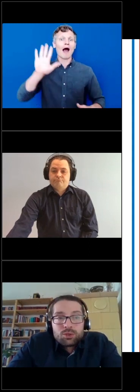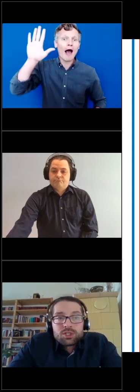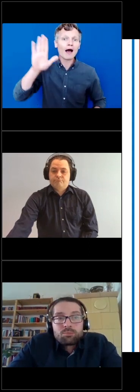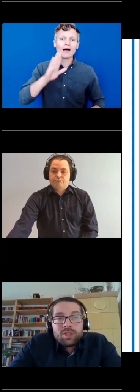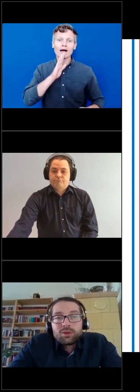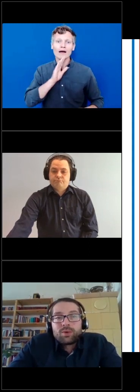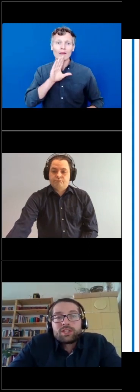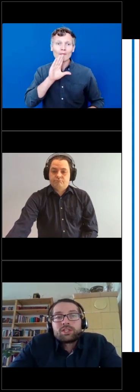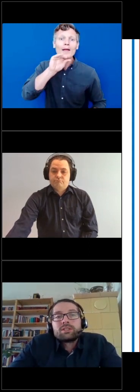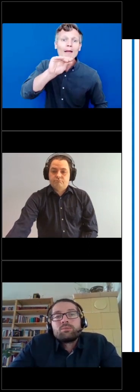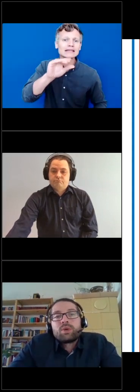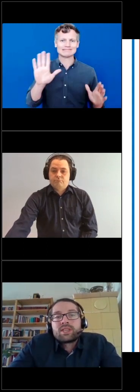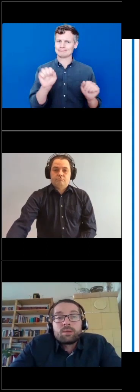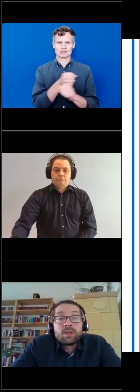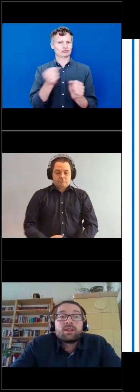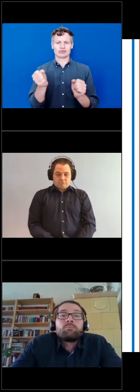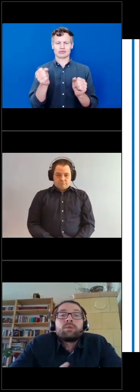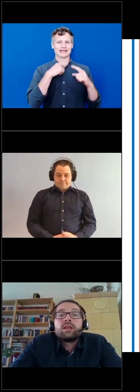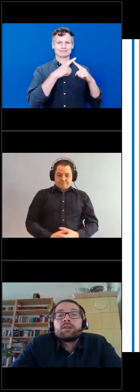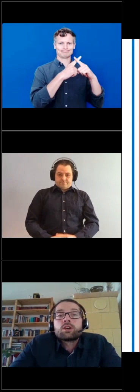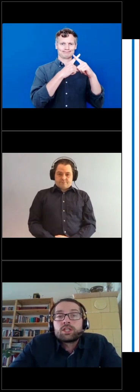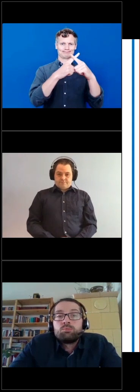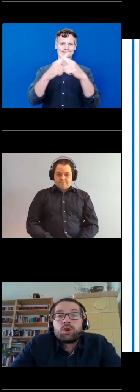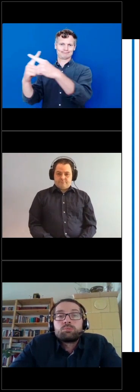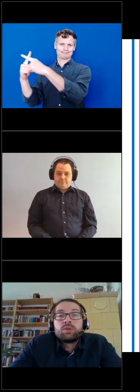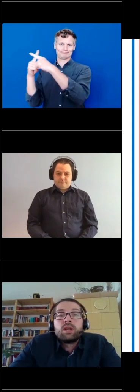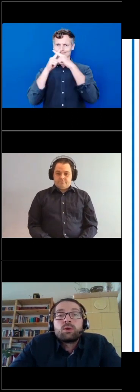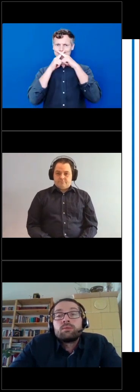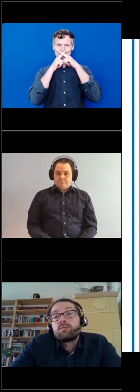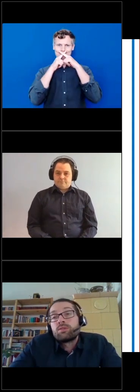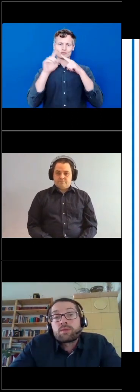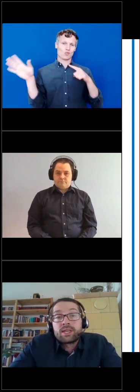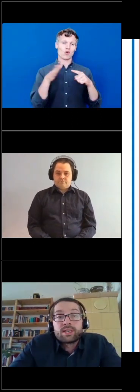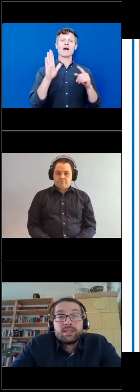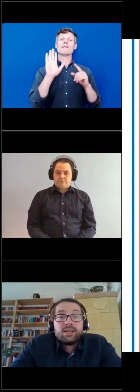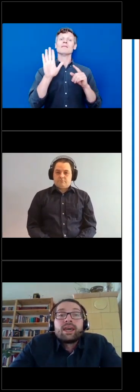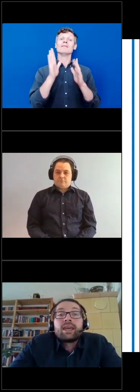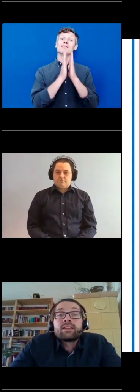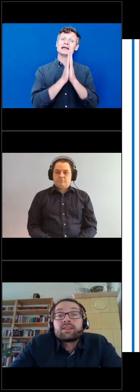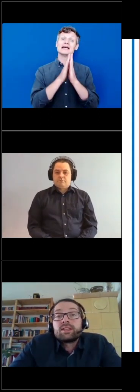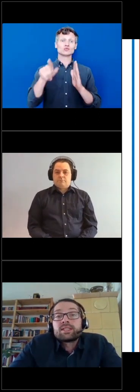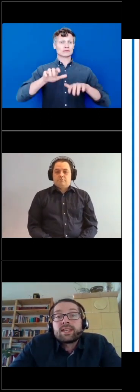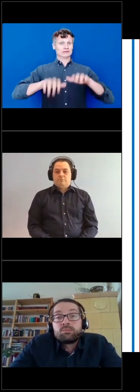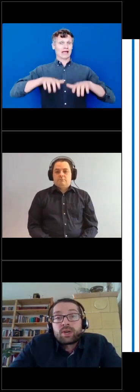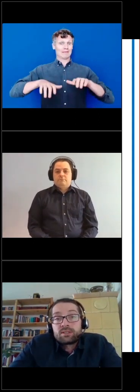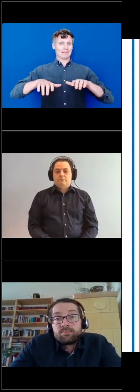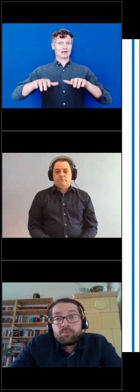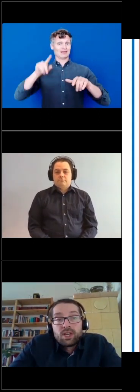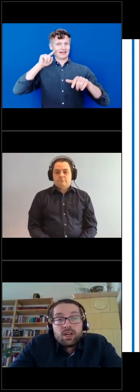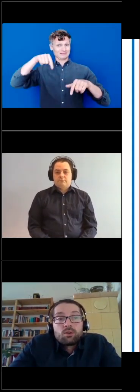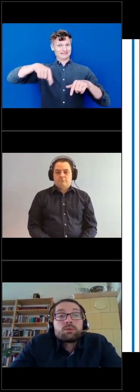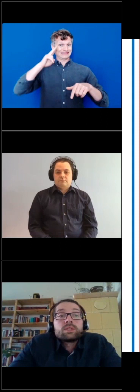encourage you to submit your questions by typing them in the question box below on the right and click then the send